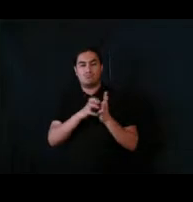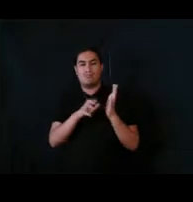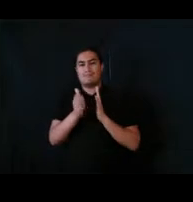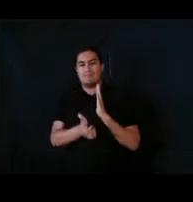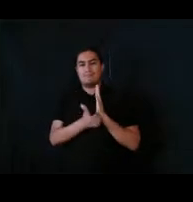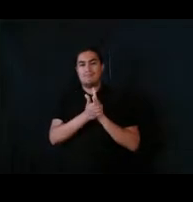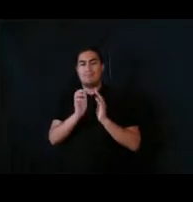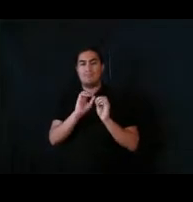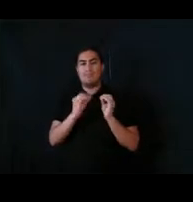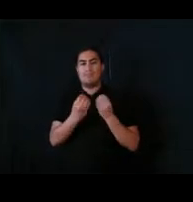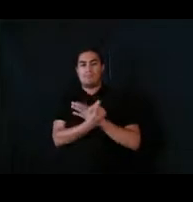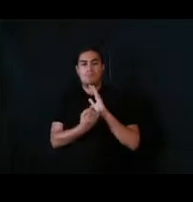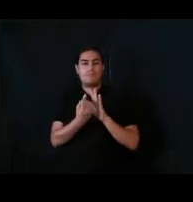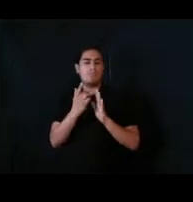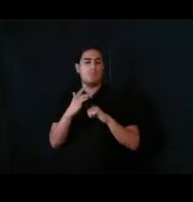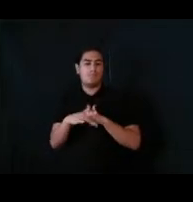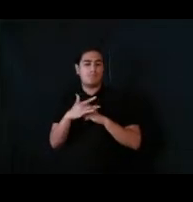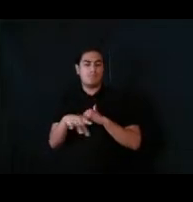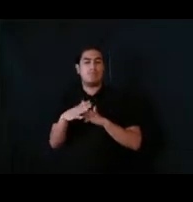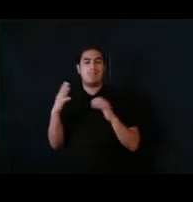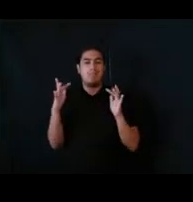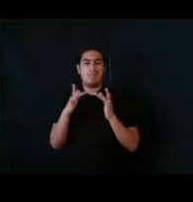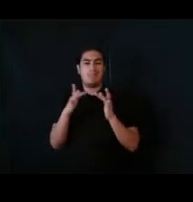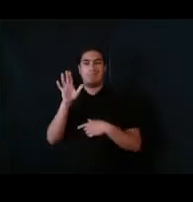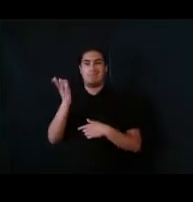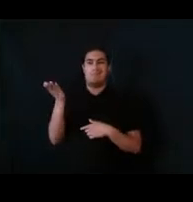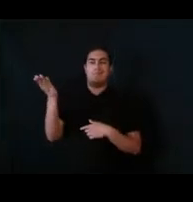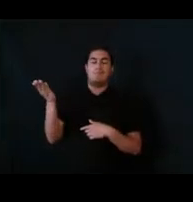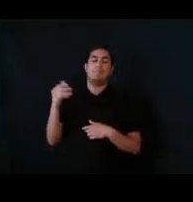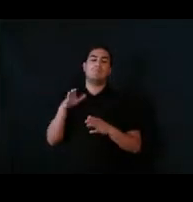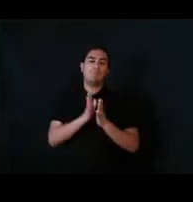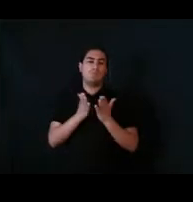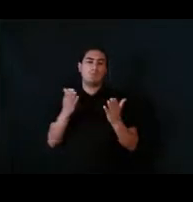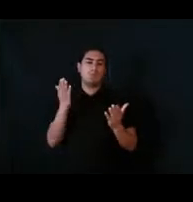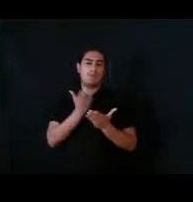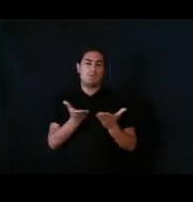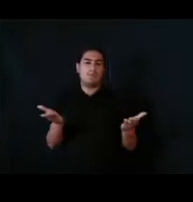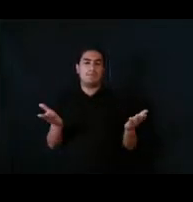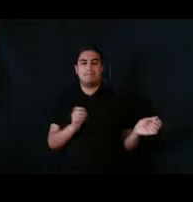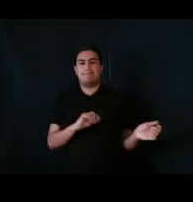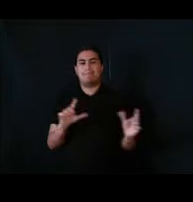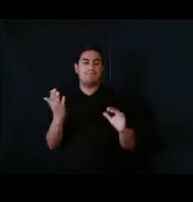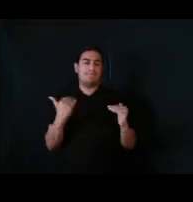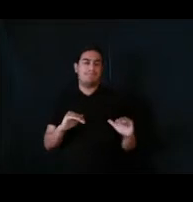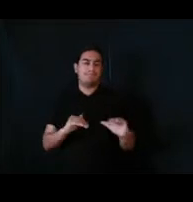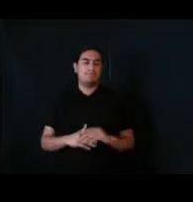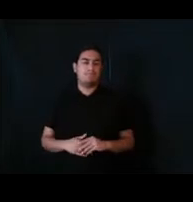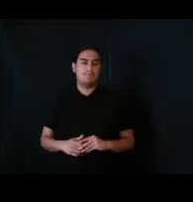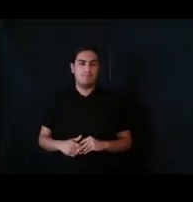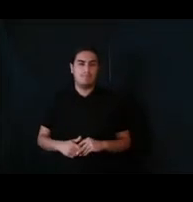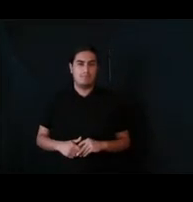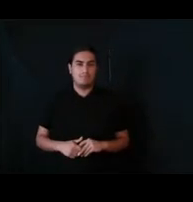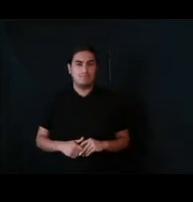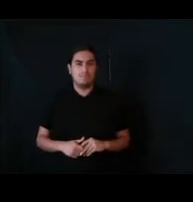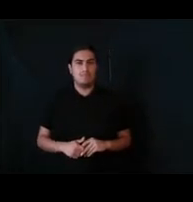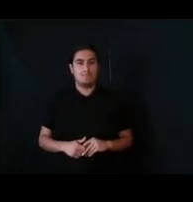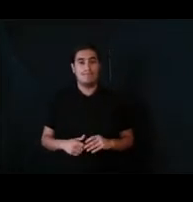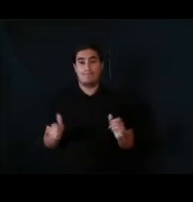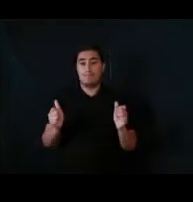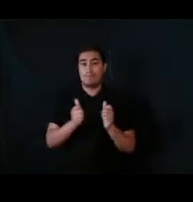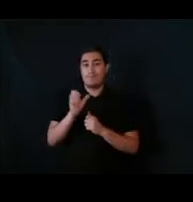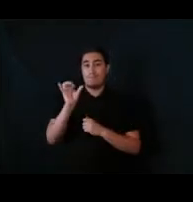office hours are available at the link in the book item and on the next slide with that